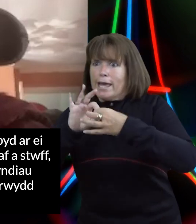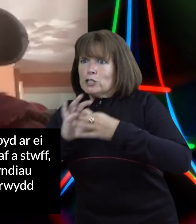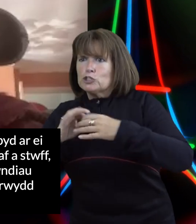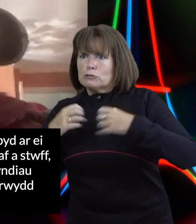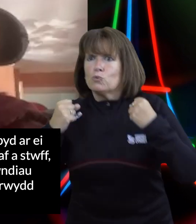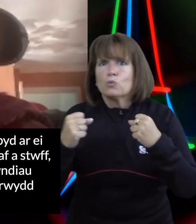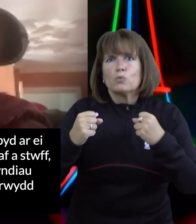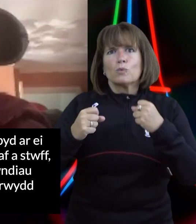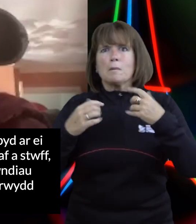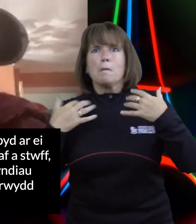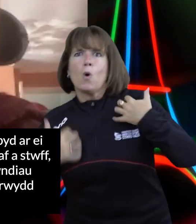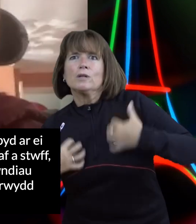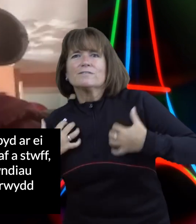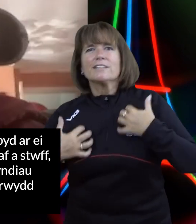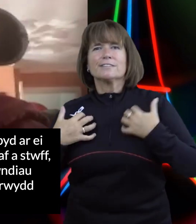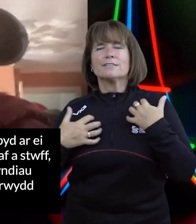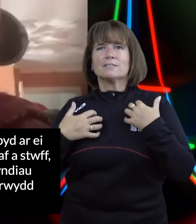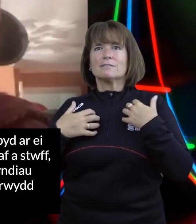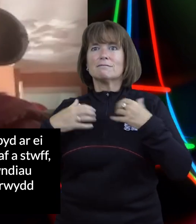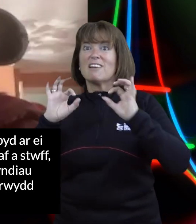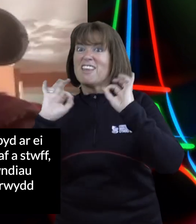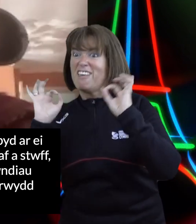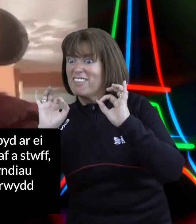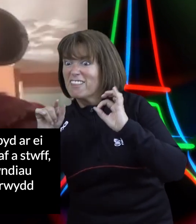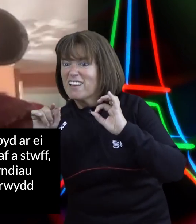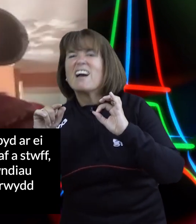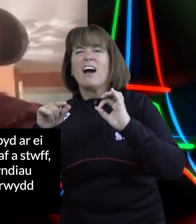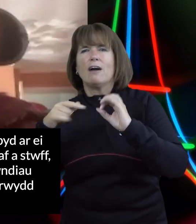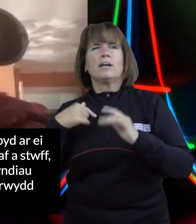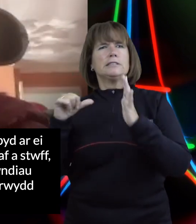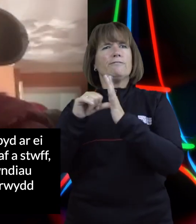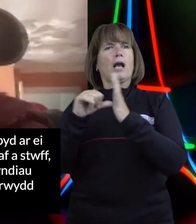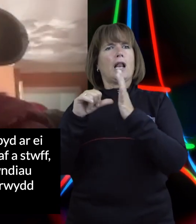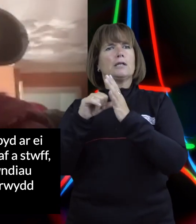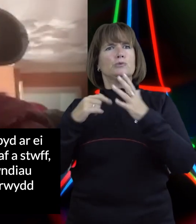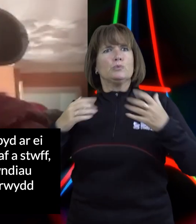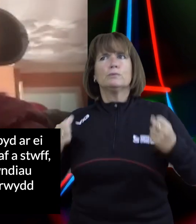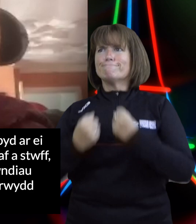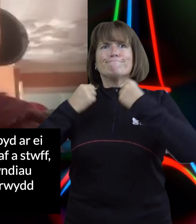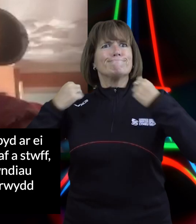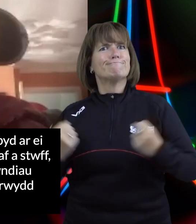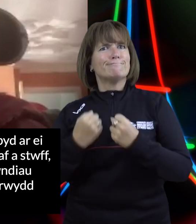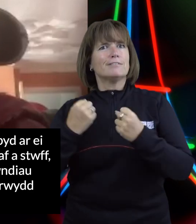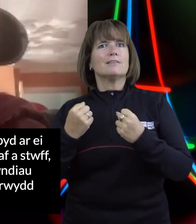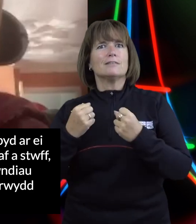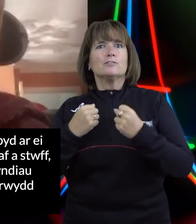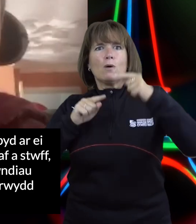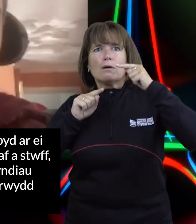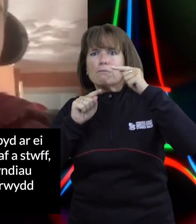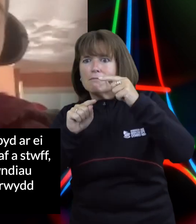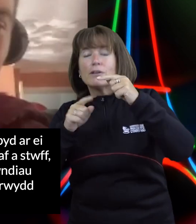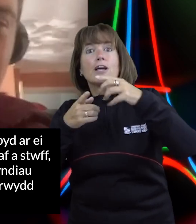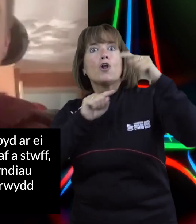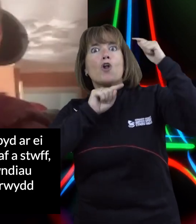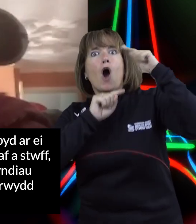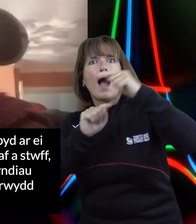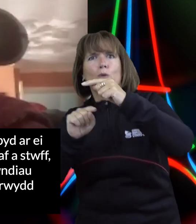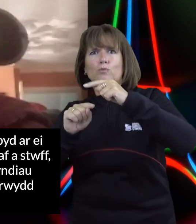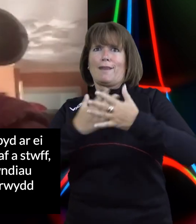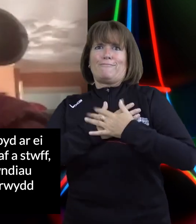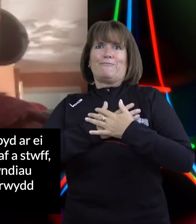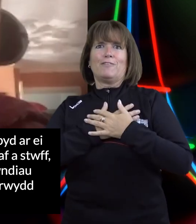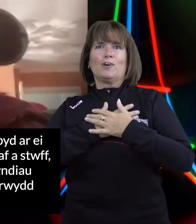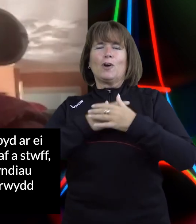more engaged. Or when there's nothing riding on it, I find it difficult to get myself up. So yeah, when it's